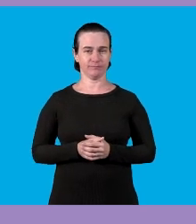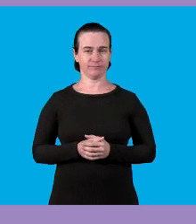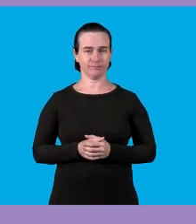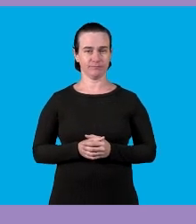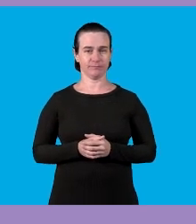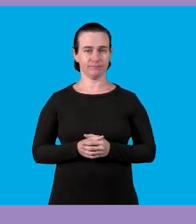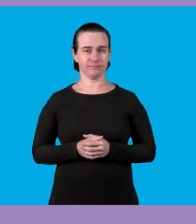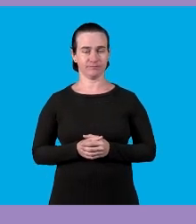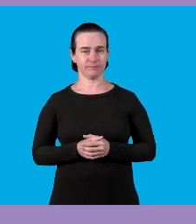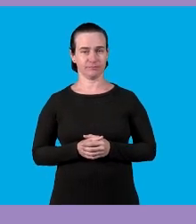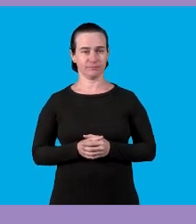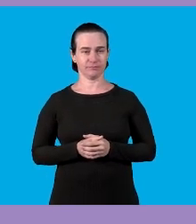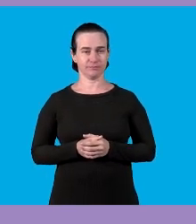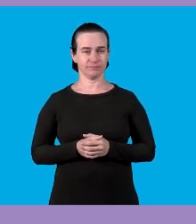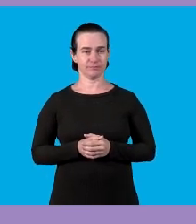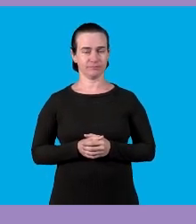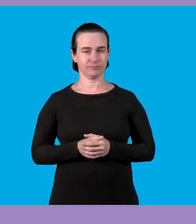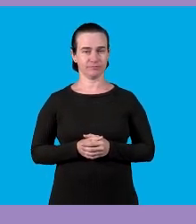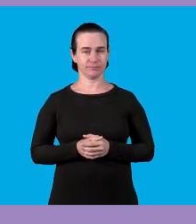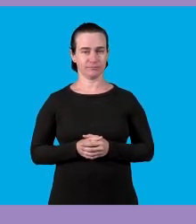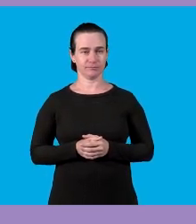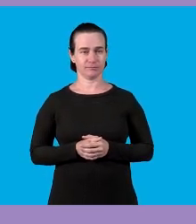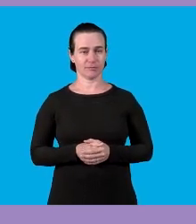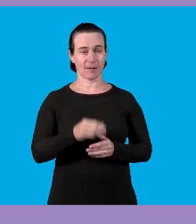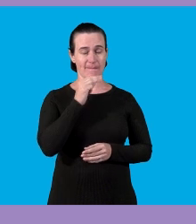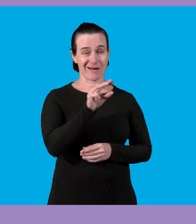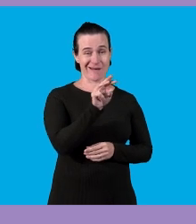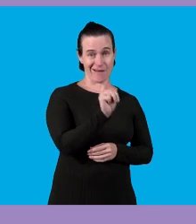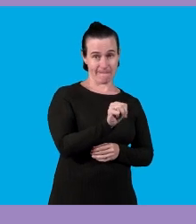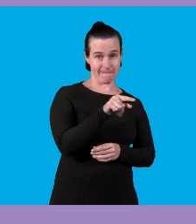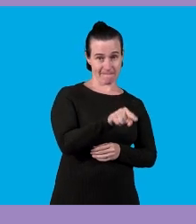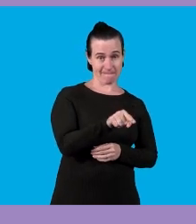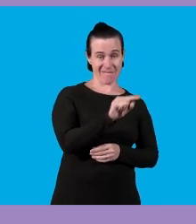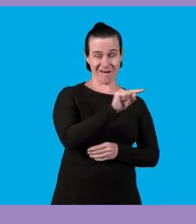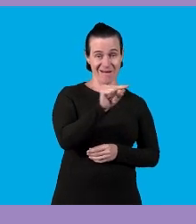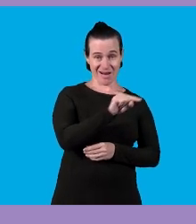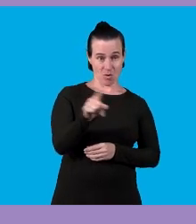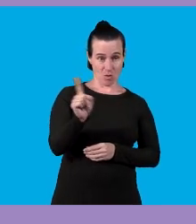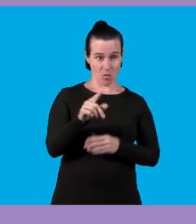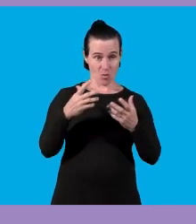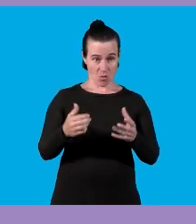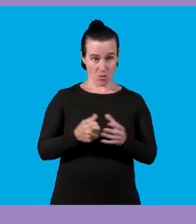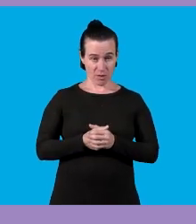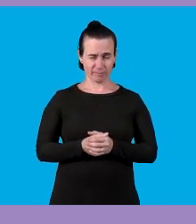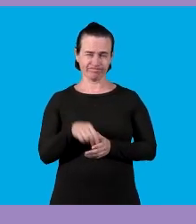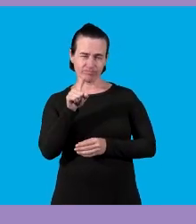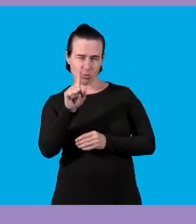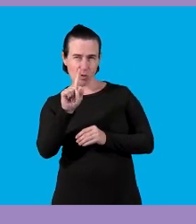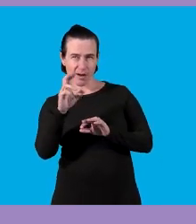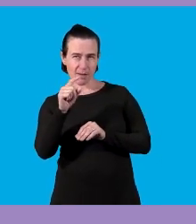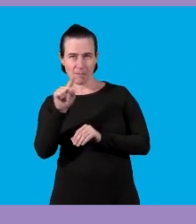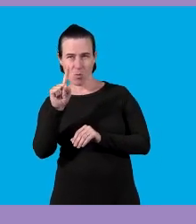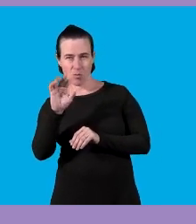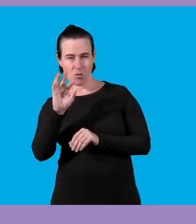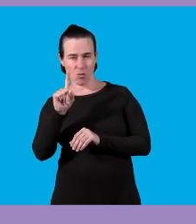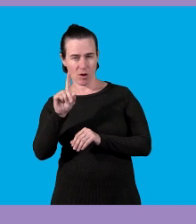degrees. And then, so therefore, angle M would be equals to 180